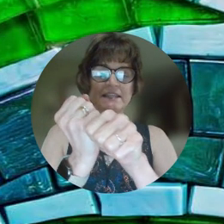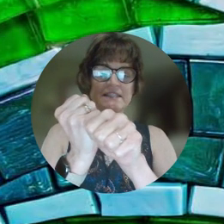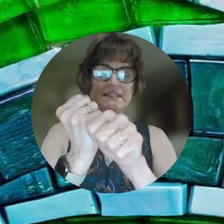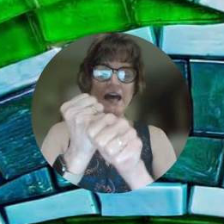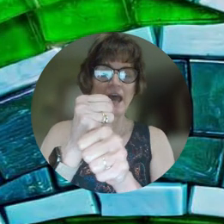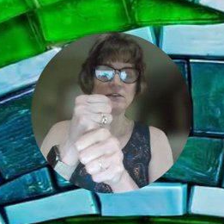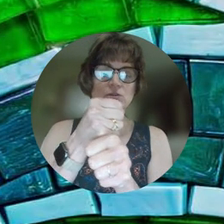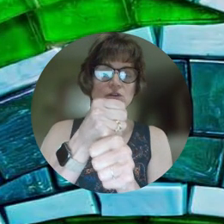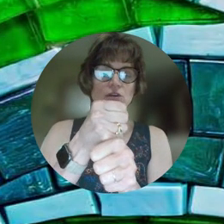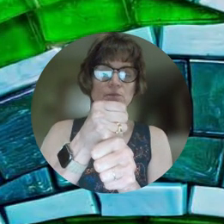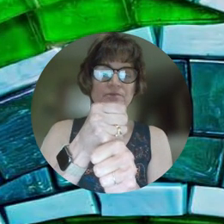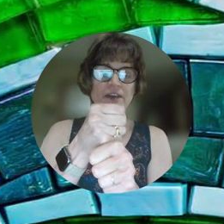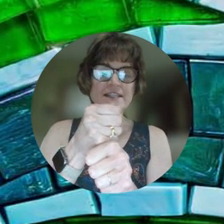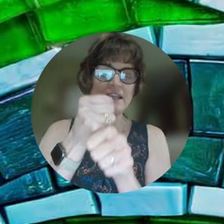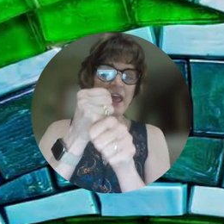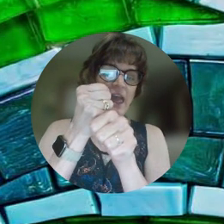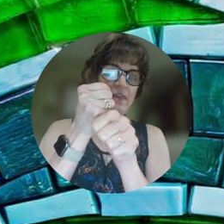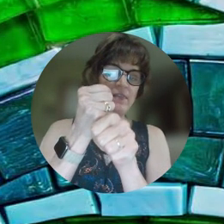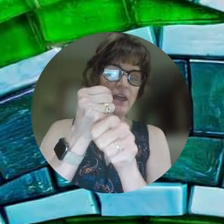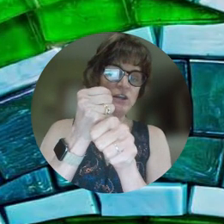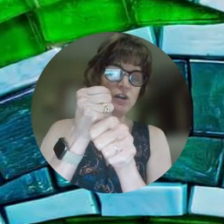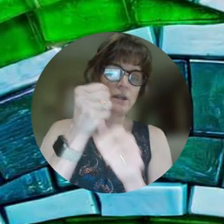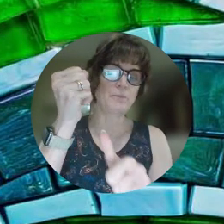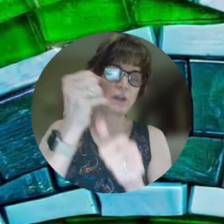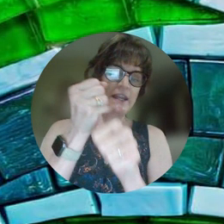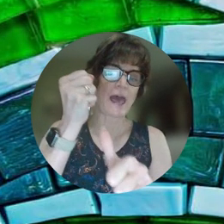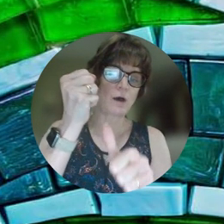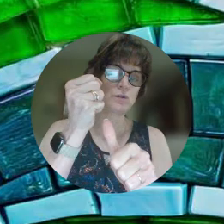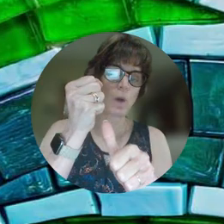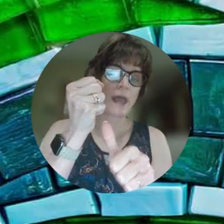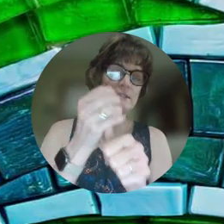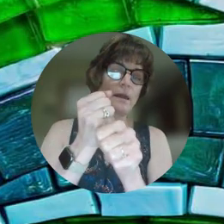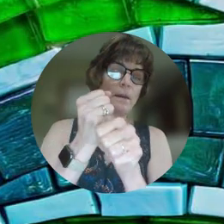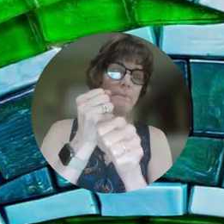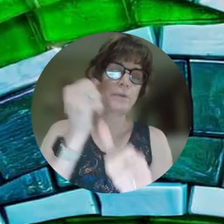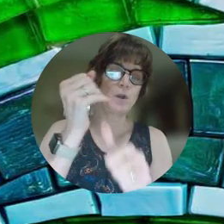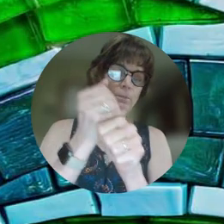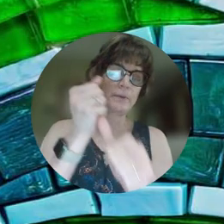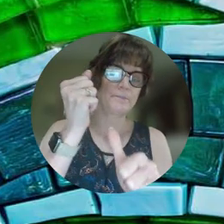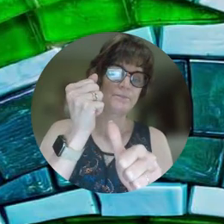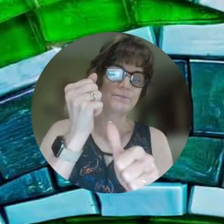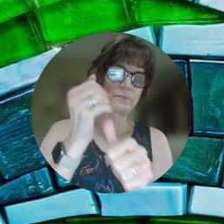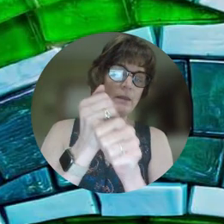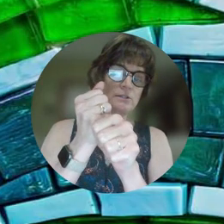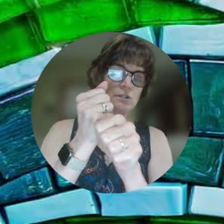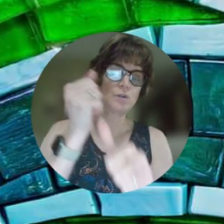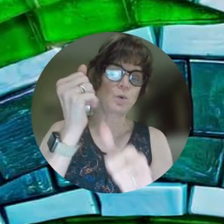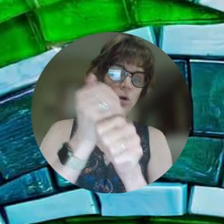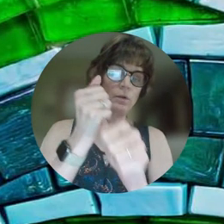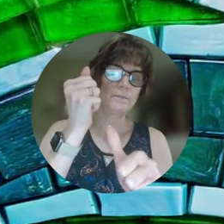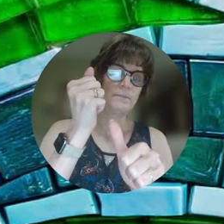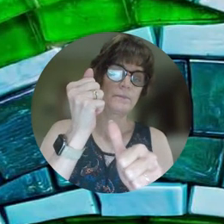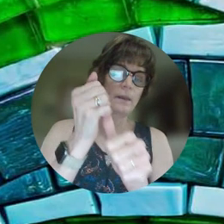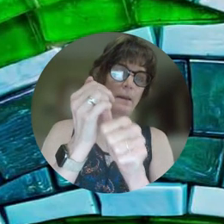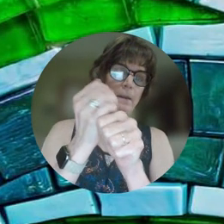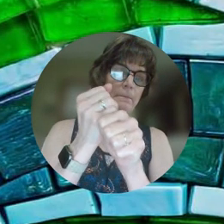it inside your fist, and then you're going to bring it out twice. Poop.